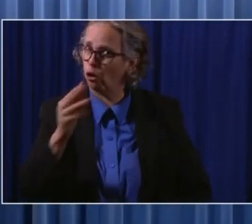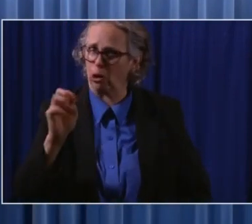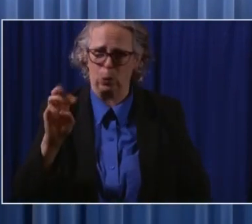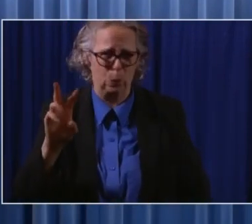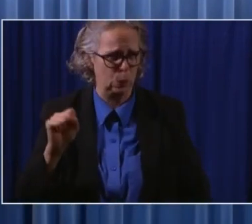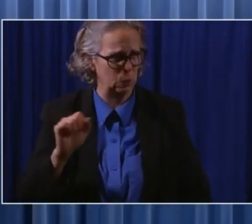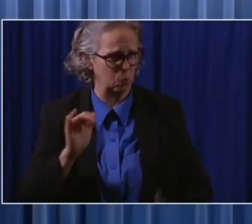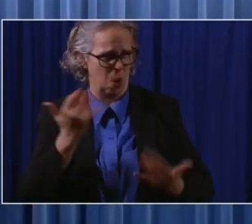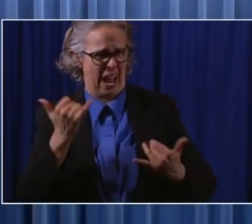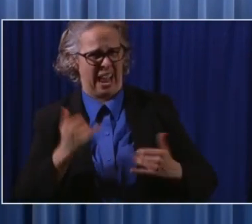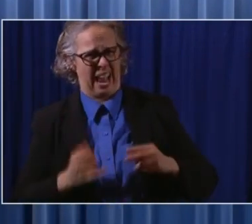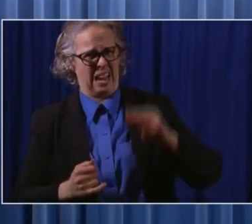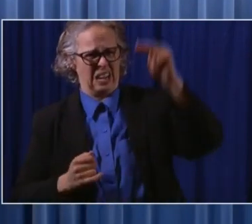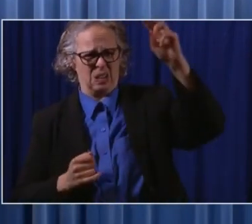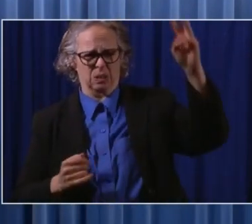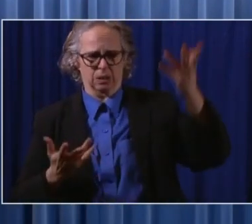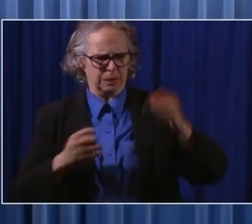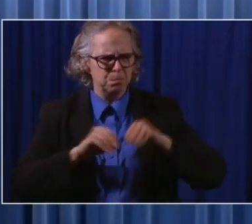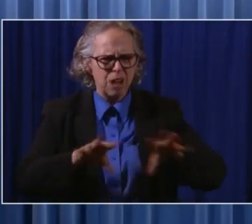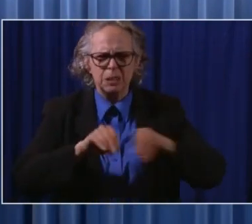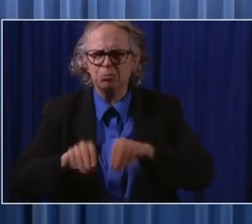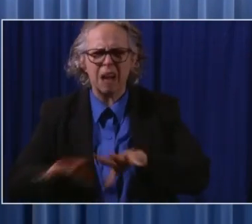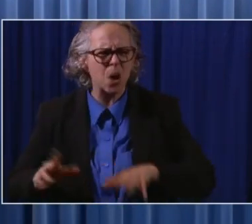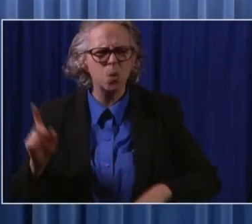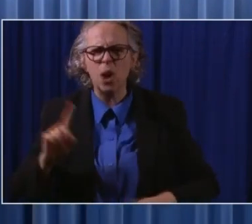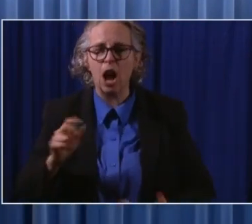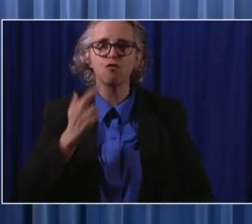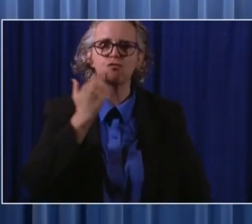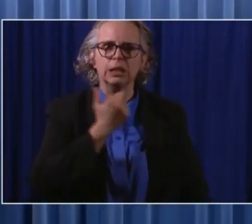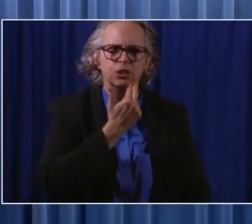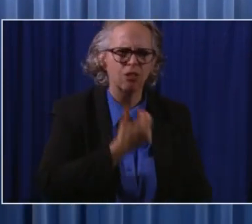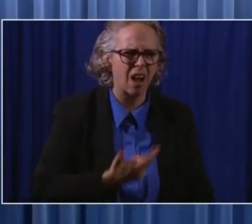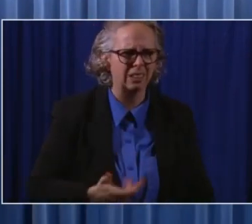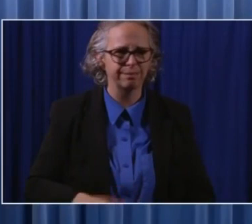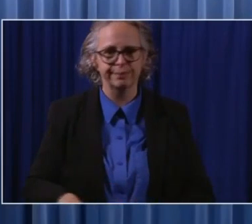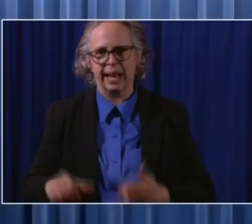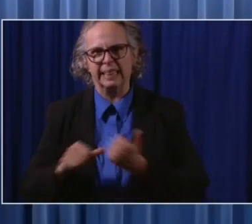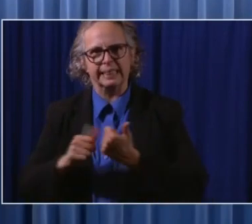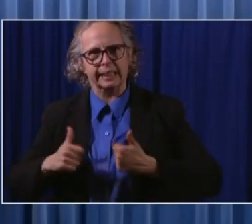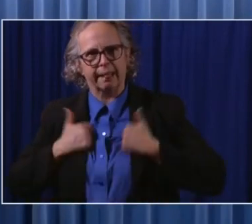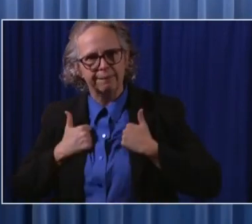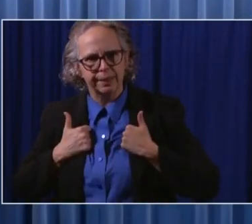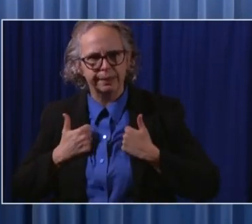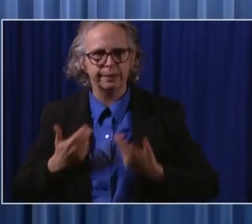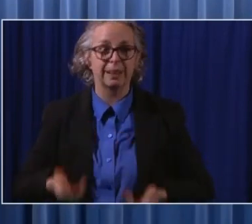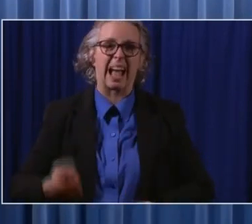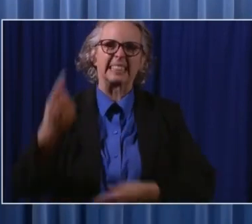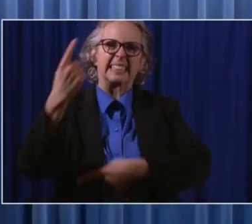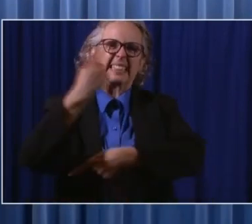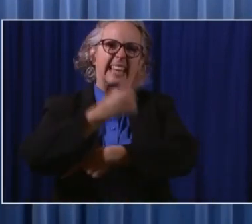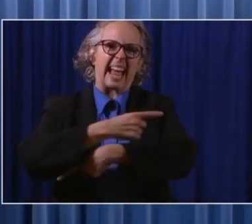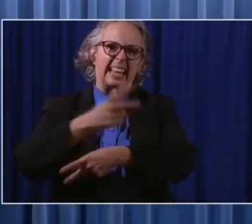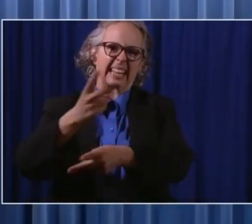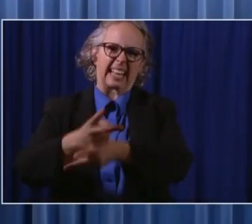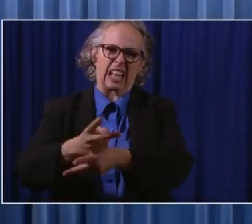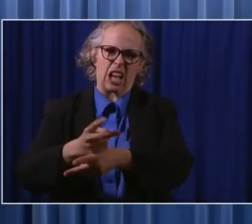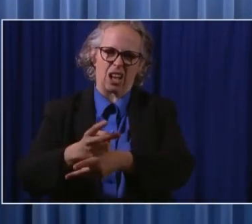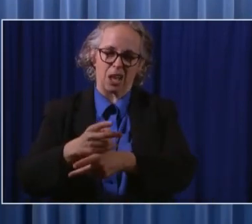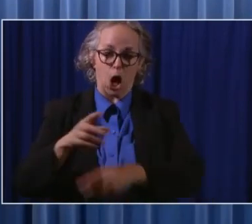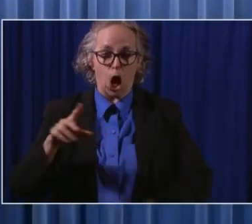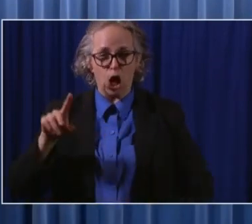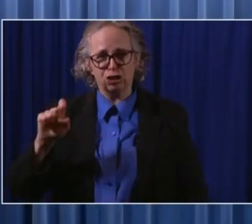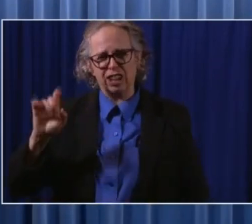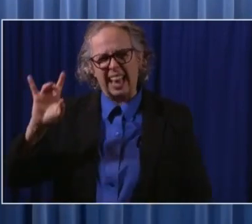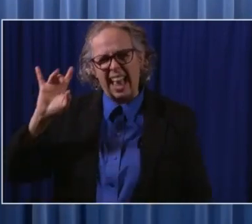Outbreaks at Lucas County involve multiple restaurants, an assisted living facility, and a daycare center. They are at 183 cases